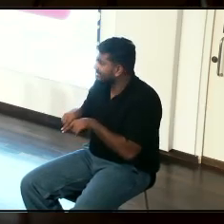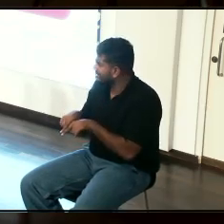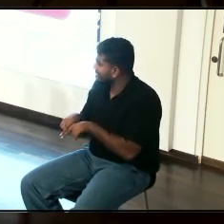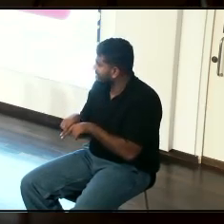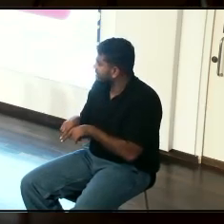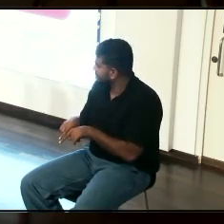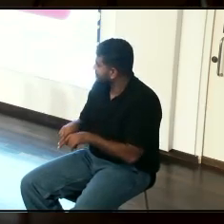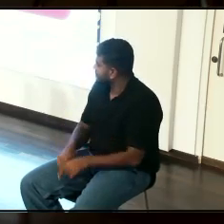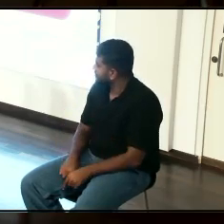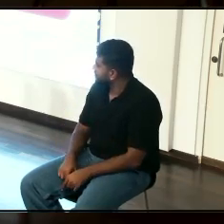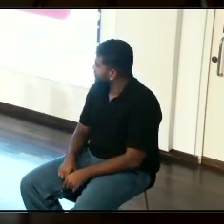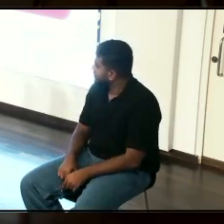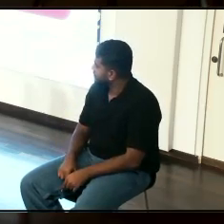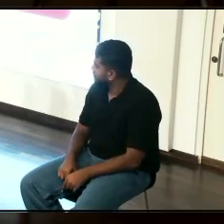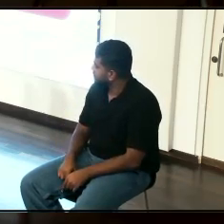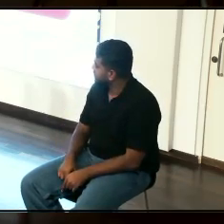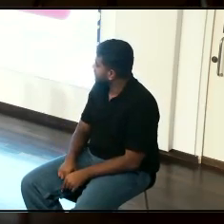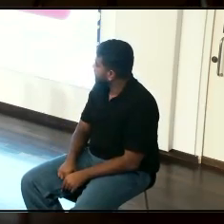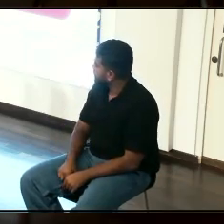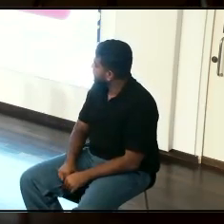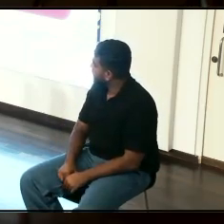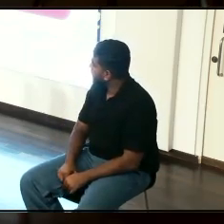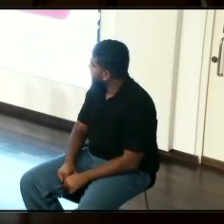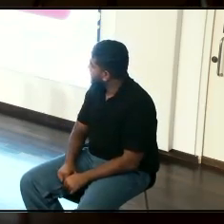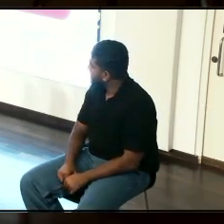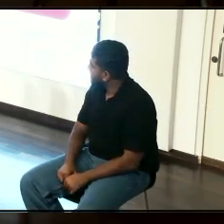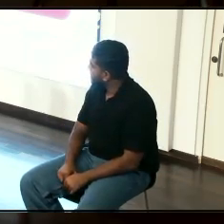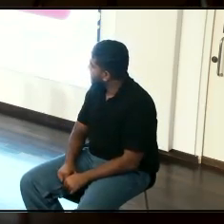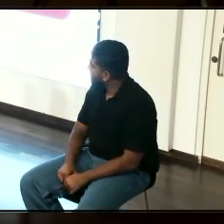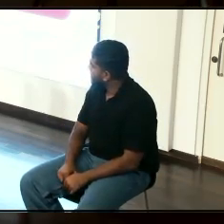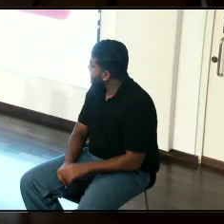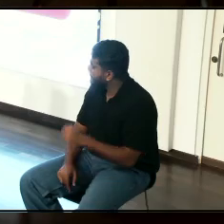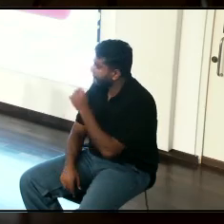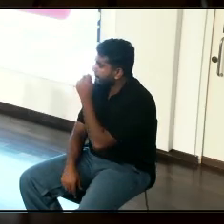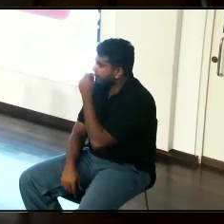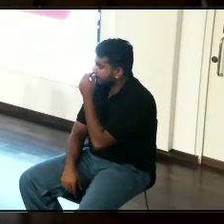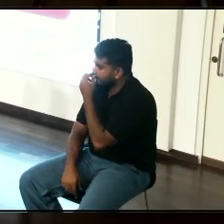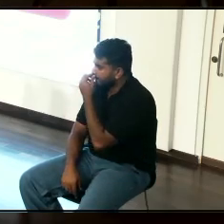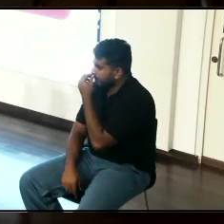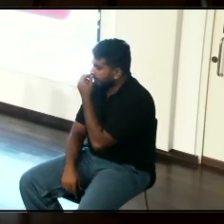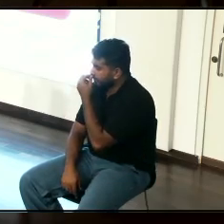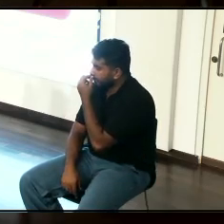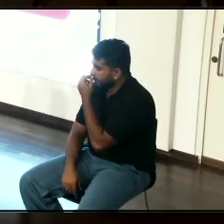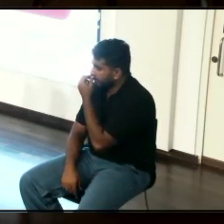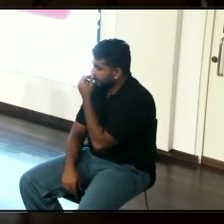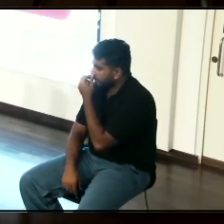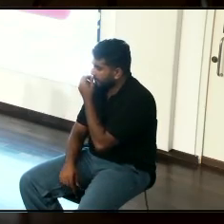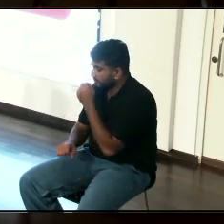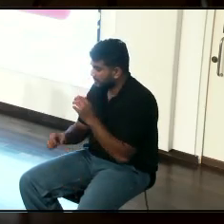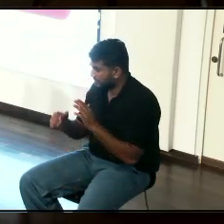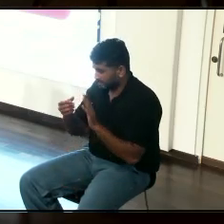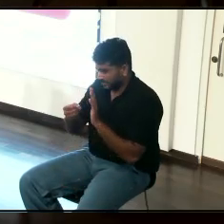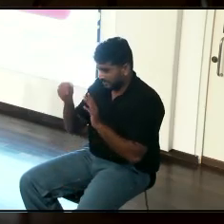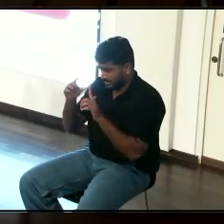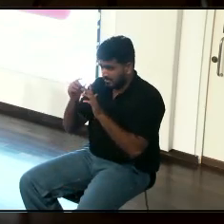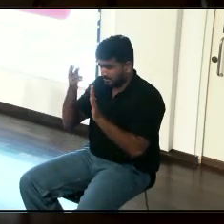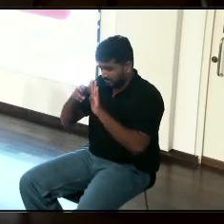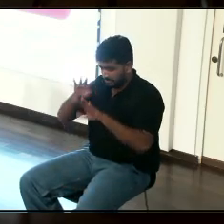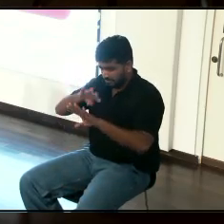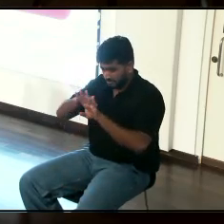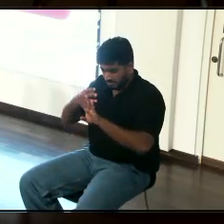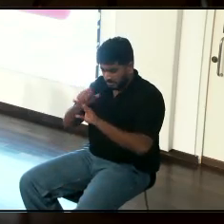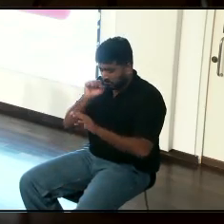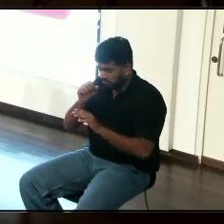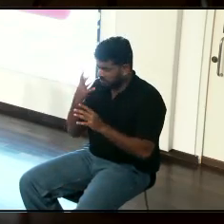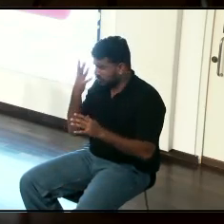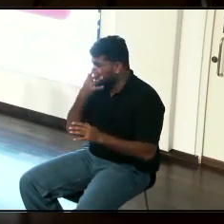the textured and pigmented interior walls, to the glittering crystal chandeliers, the patterned mosaic floorings, and even